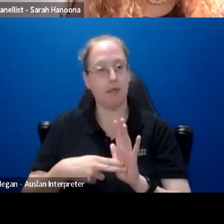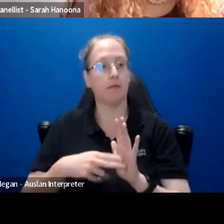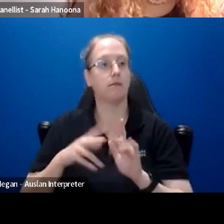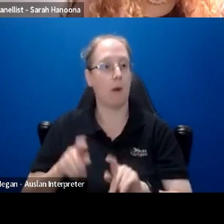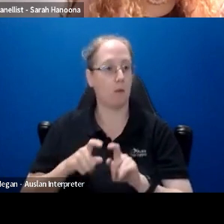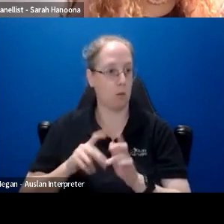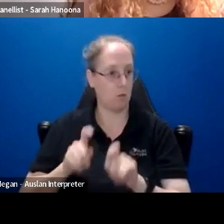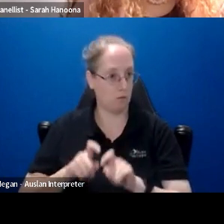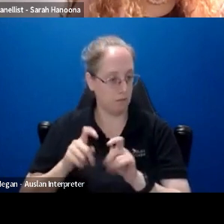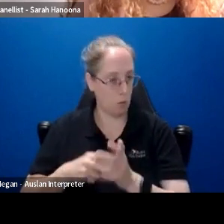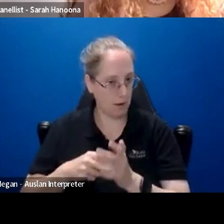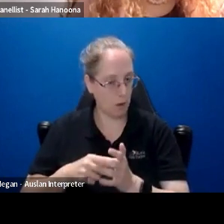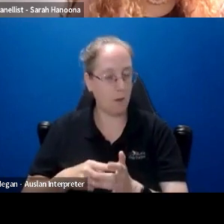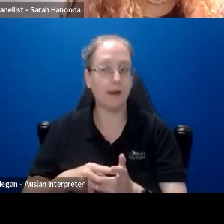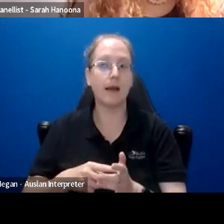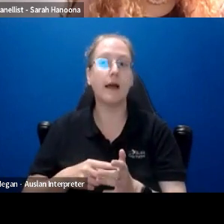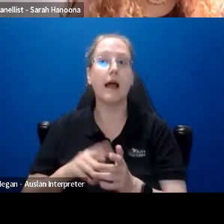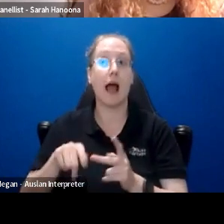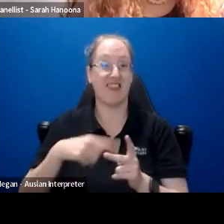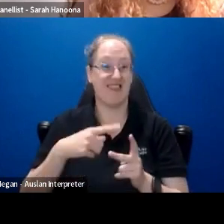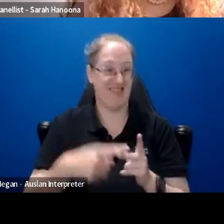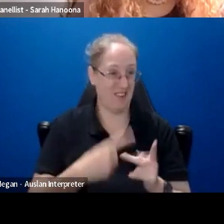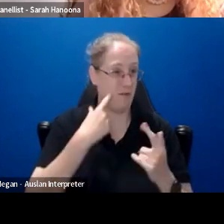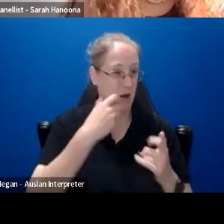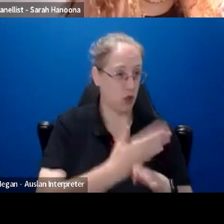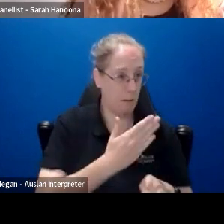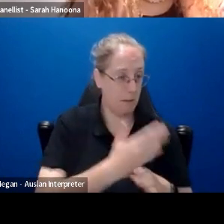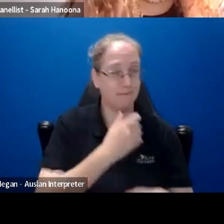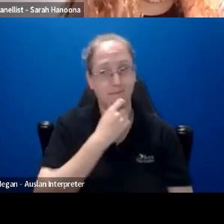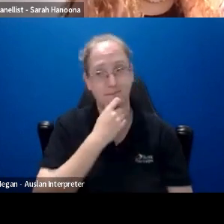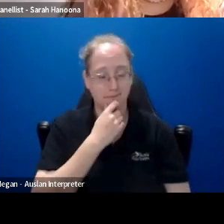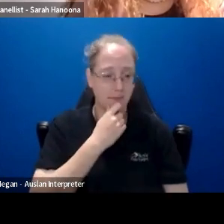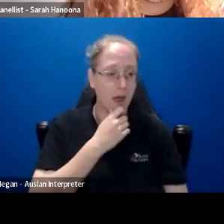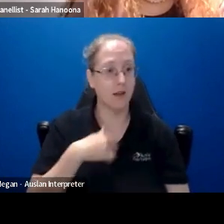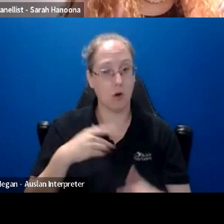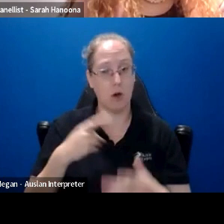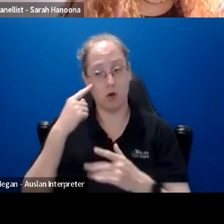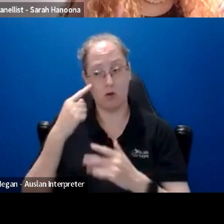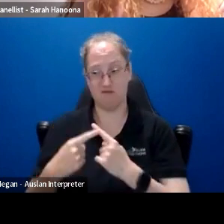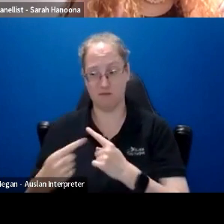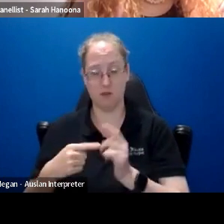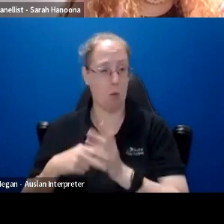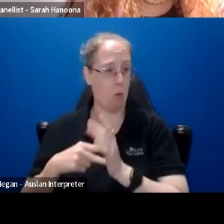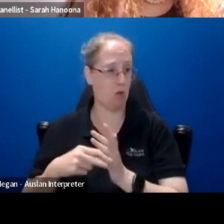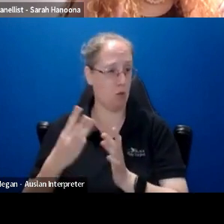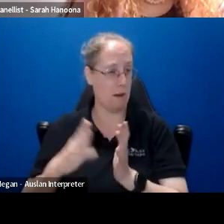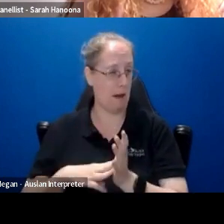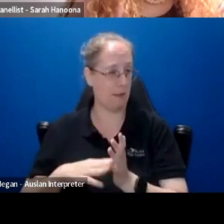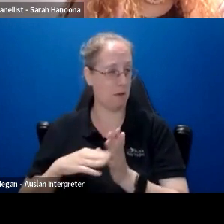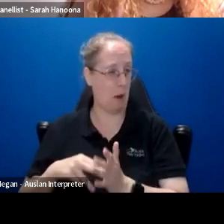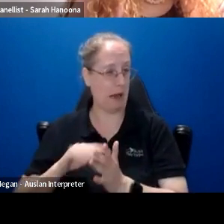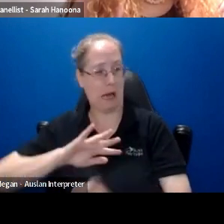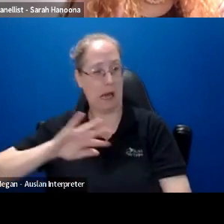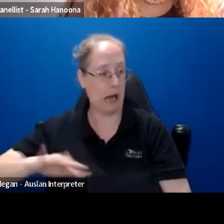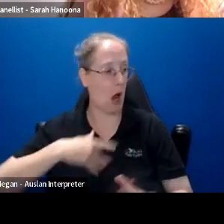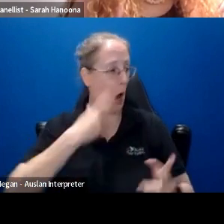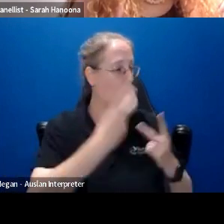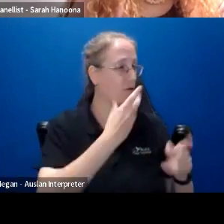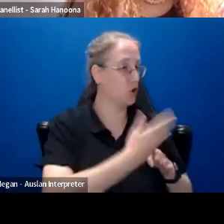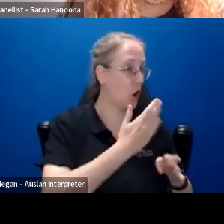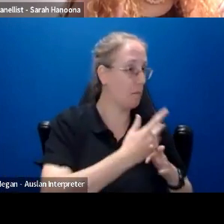issue comes, getting the job. These few months, I decided to, you know, use this free time and maybe apply for some jobs and see if I can get a job